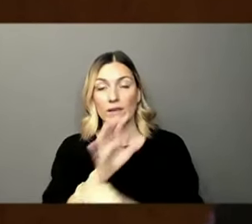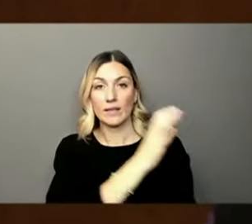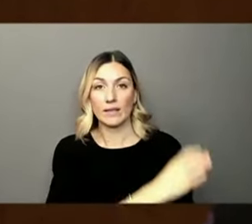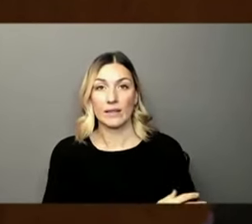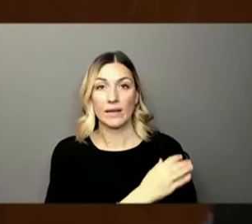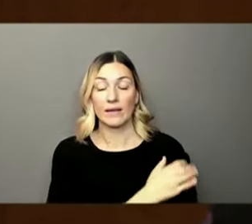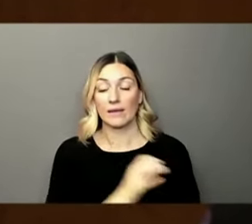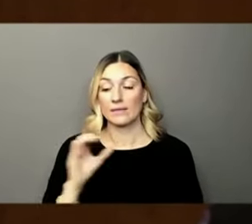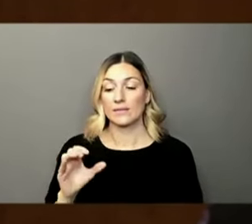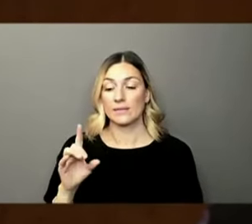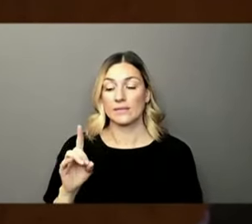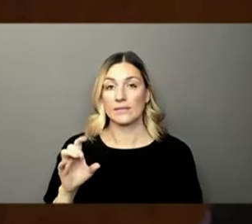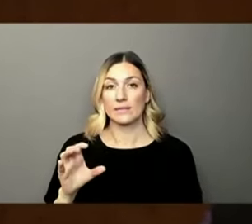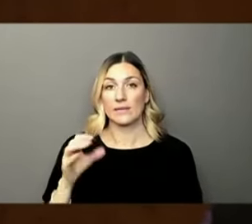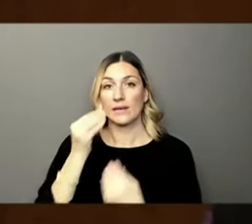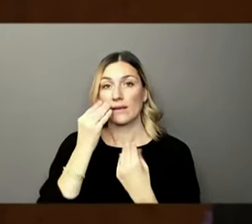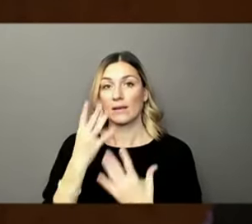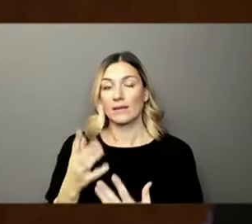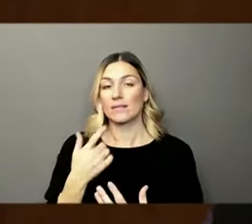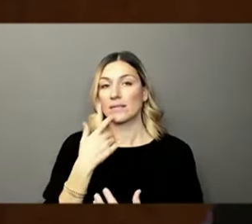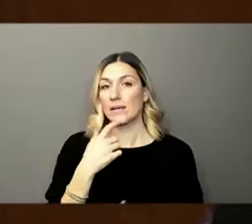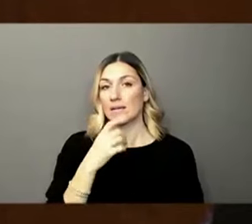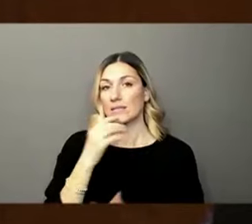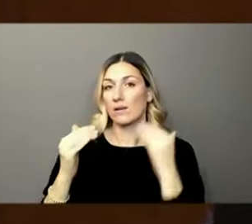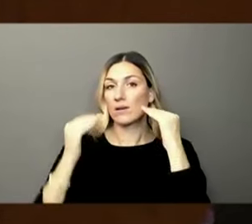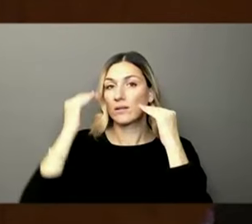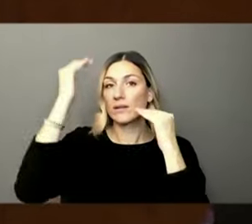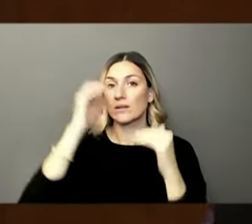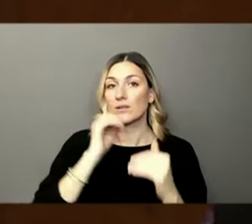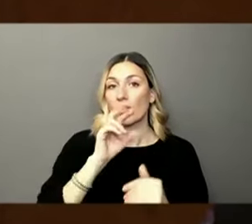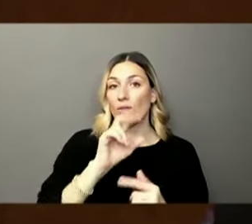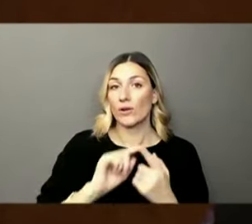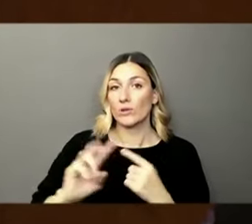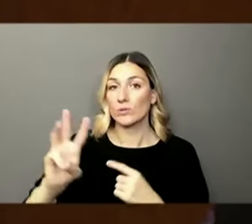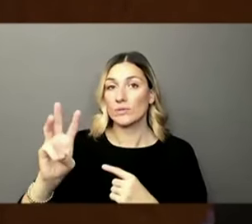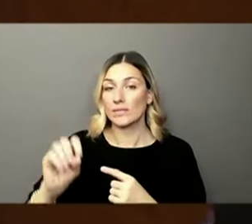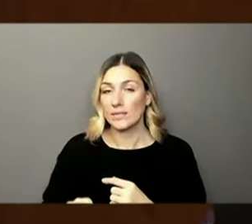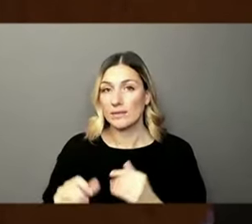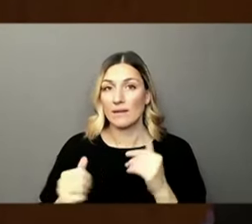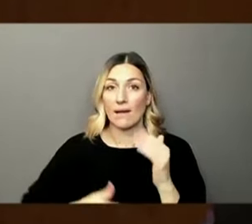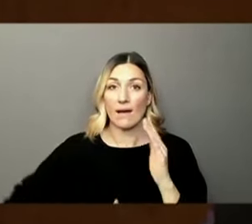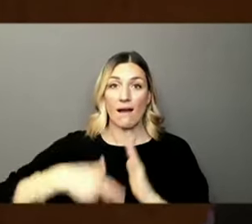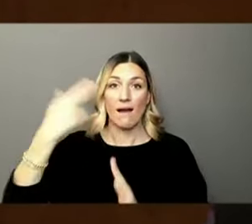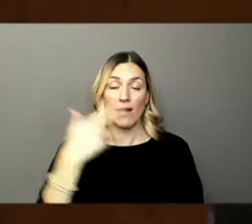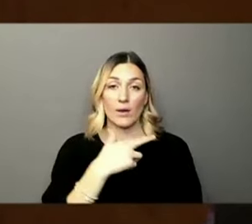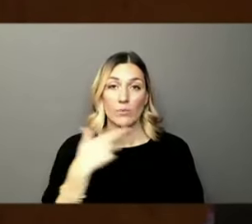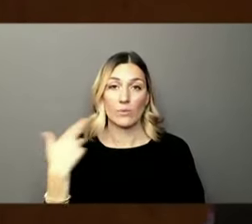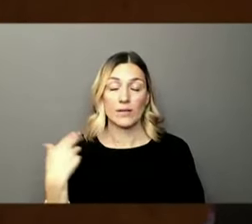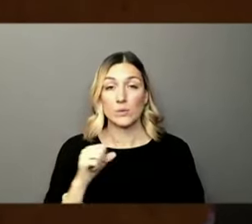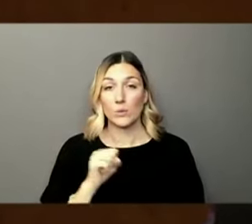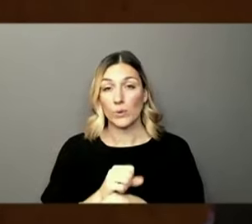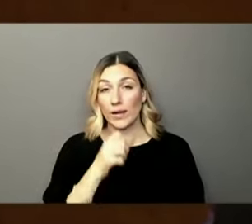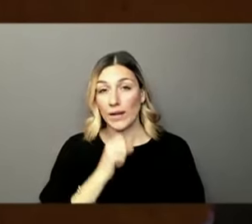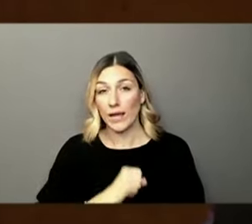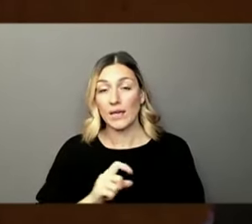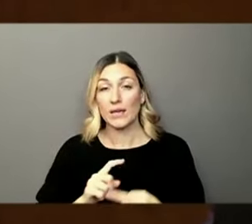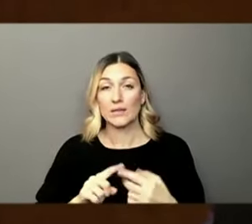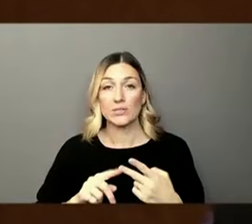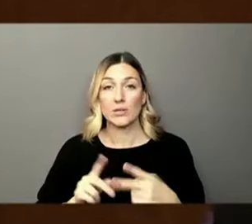data suggests that adults aged 30 to 60 may be at highest risk, impacting our working age adults and those of child-rearing